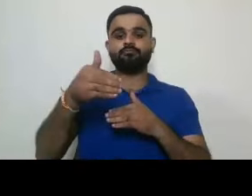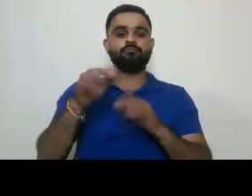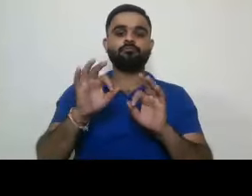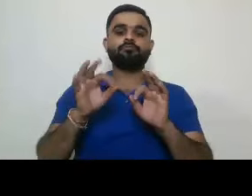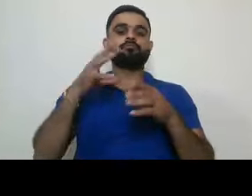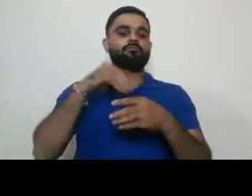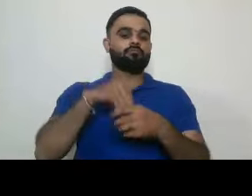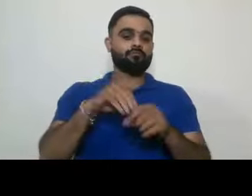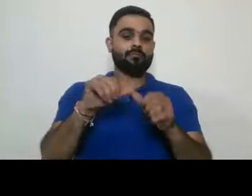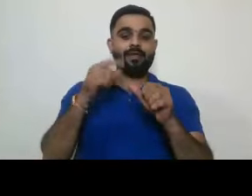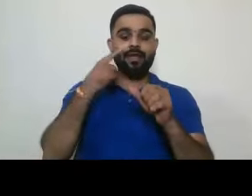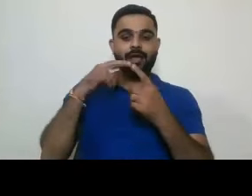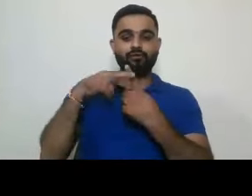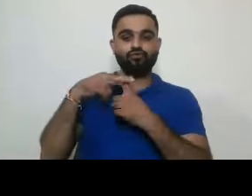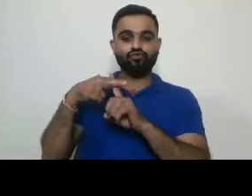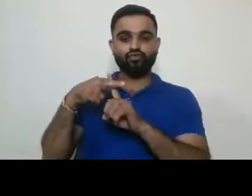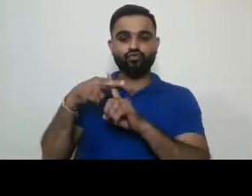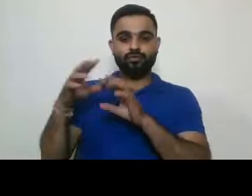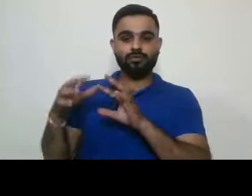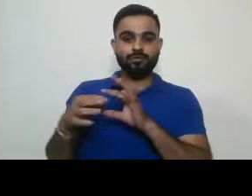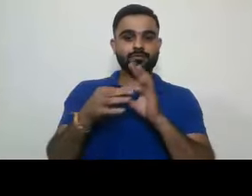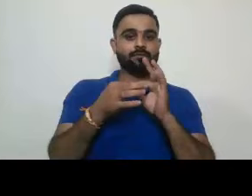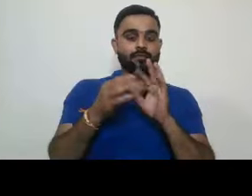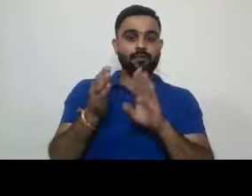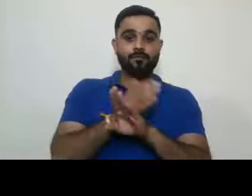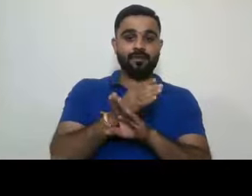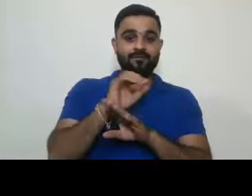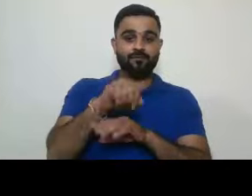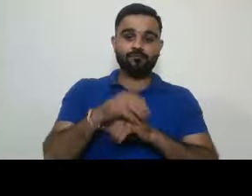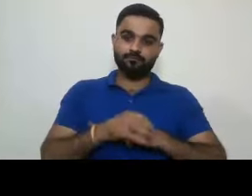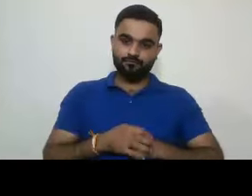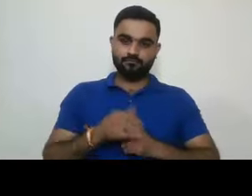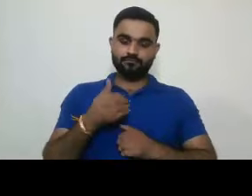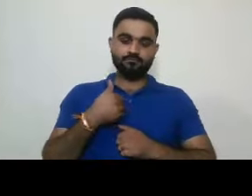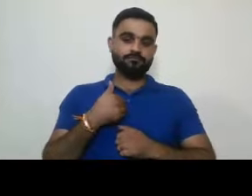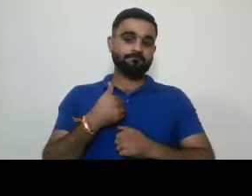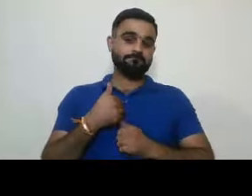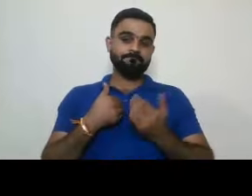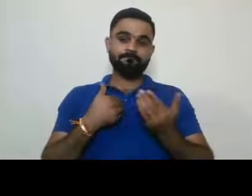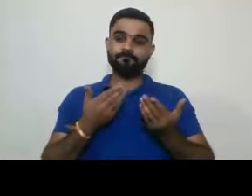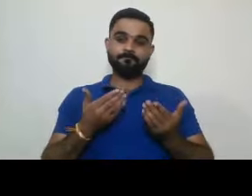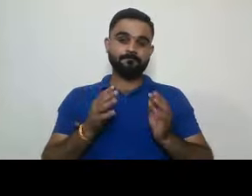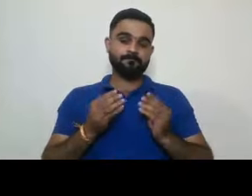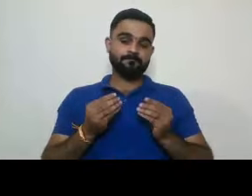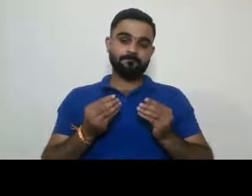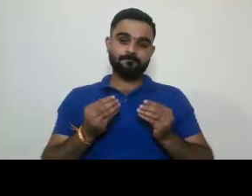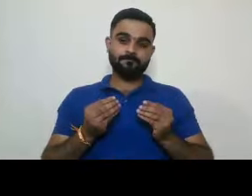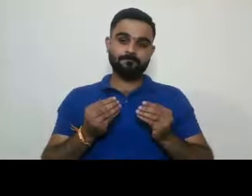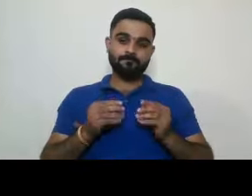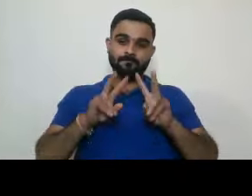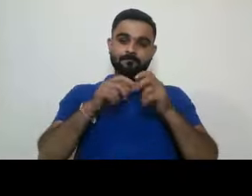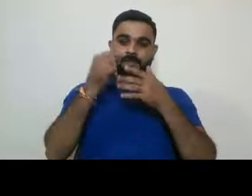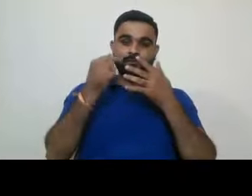into the AI tools that we have curated. But before that, I would like to touch